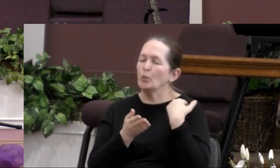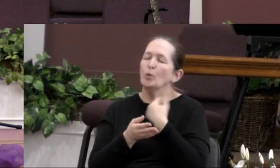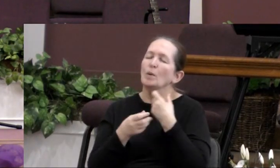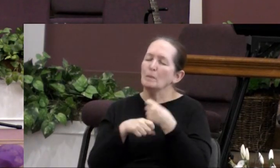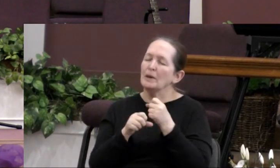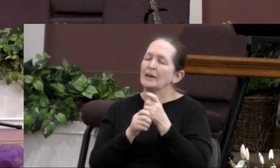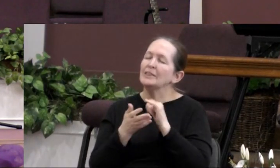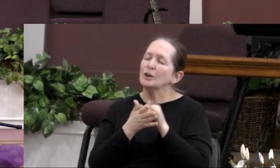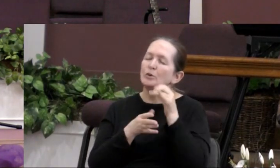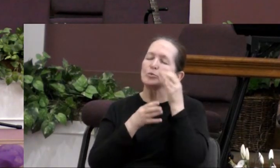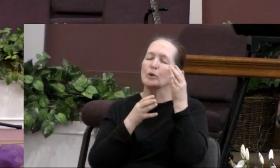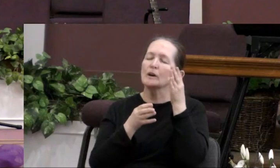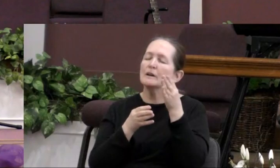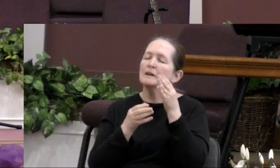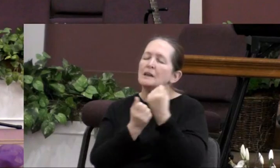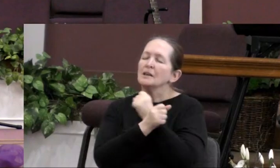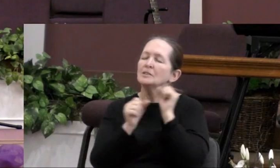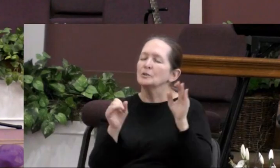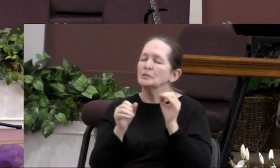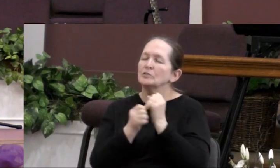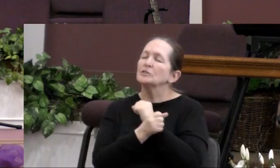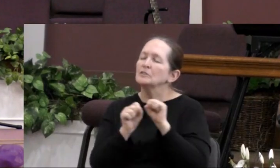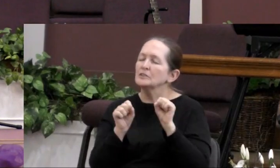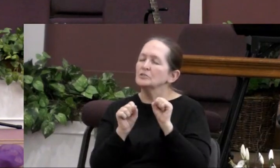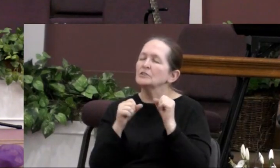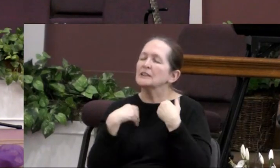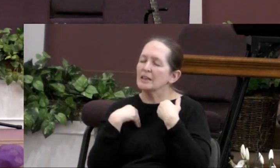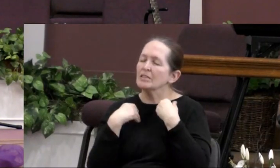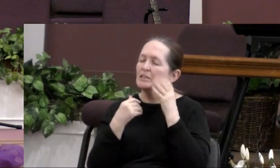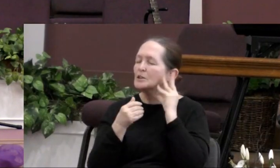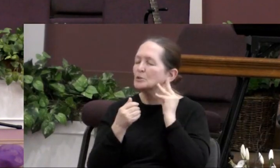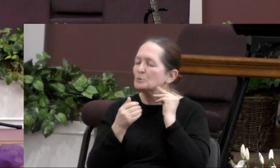cry of salvation and we have experienced it.